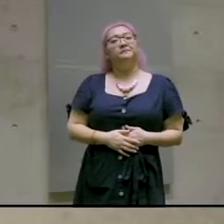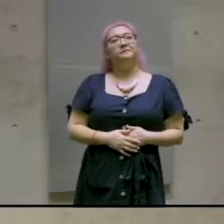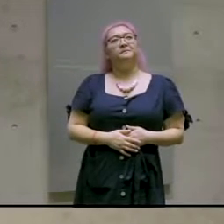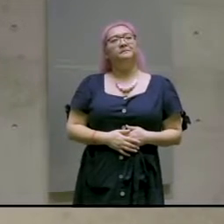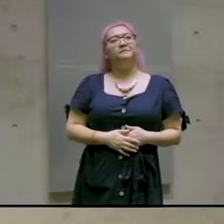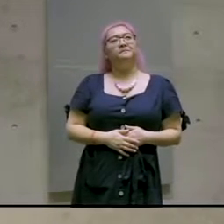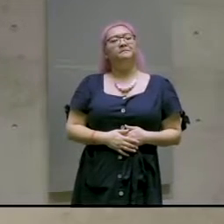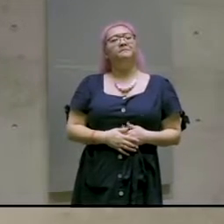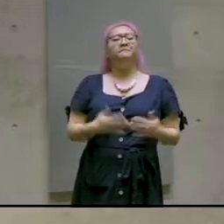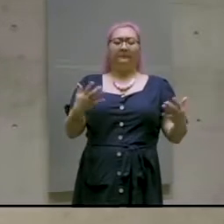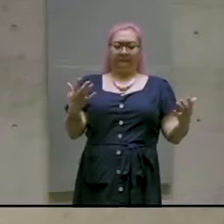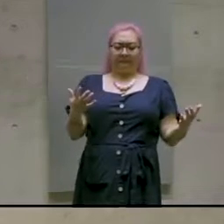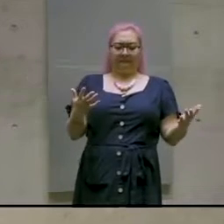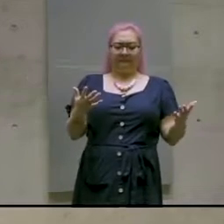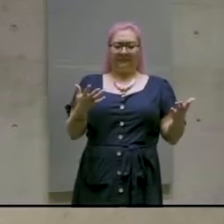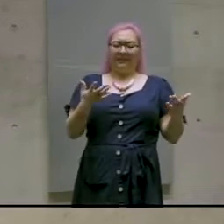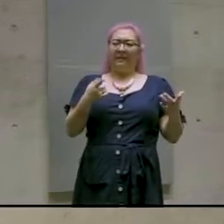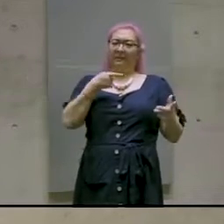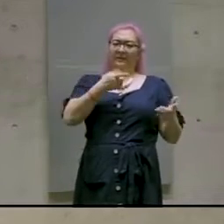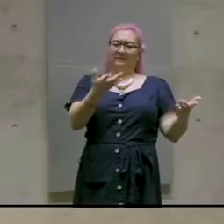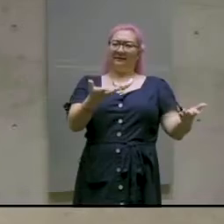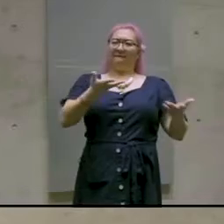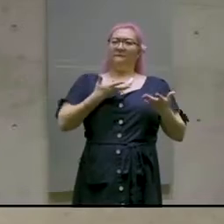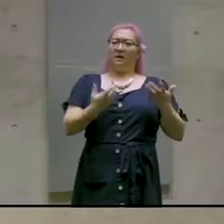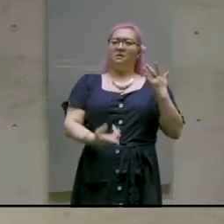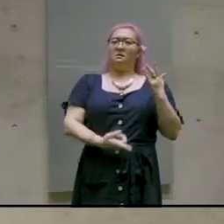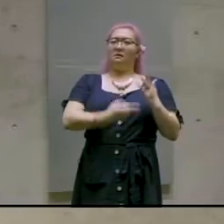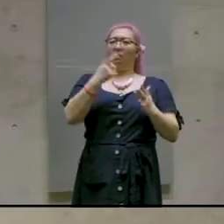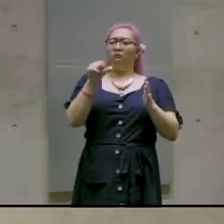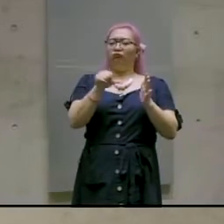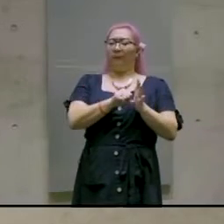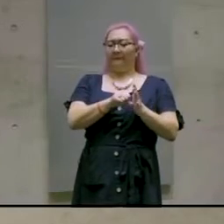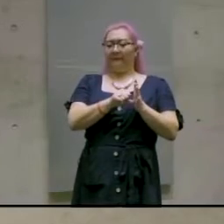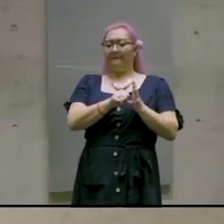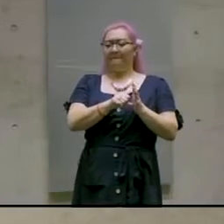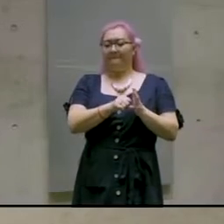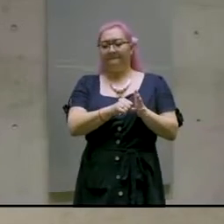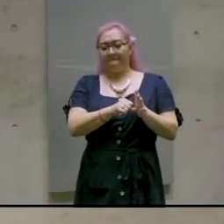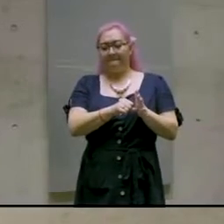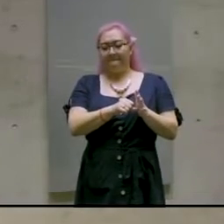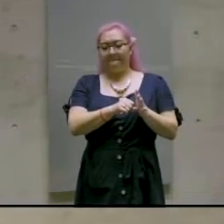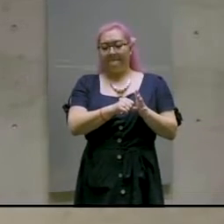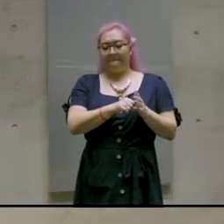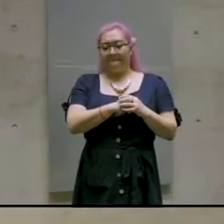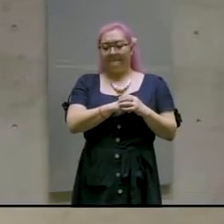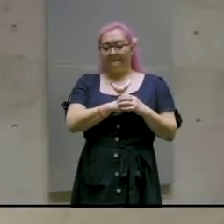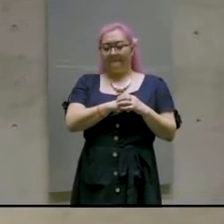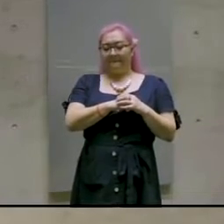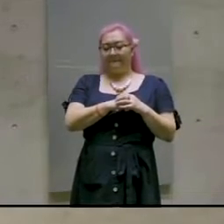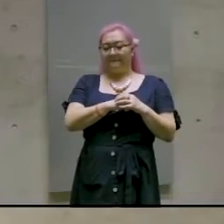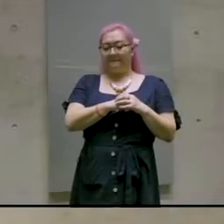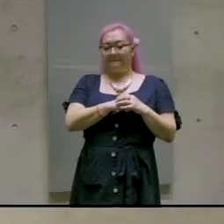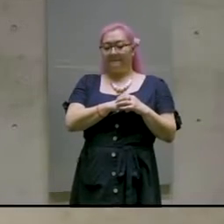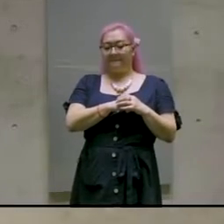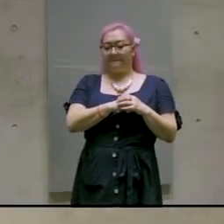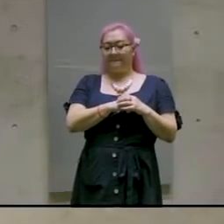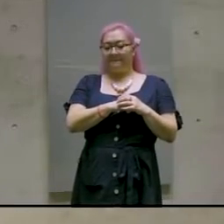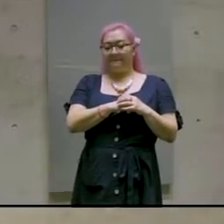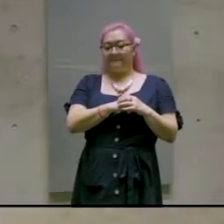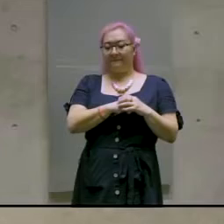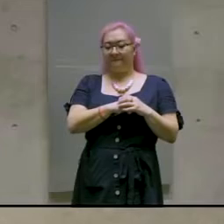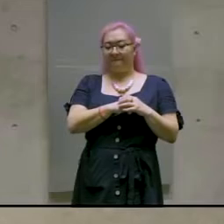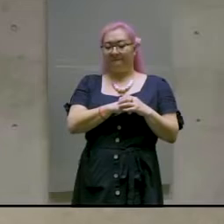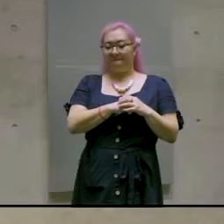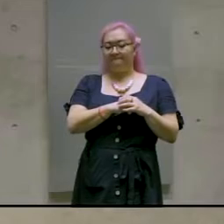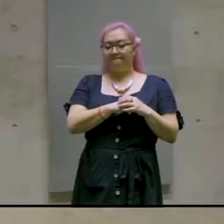because kind of romantic, intimate content is in such a kind of charged and such a kind of emotional